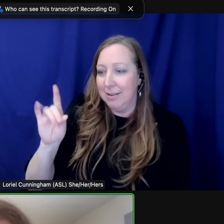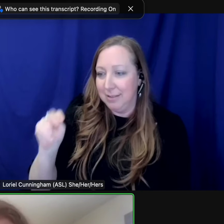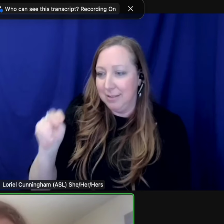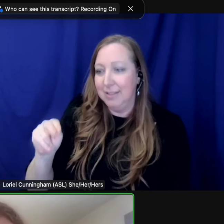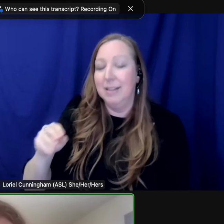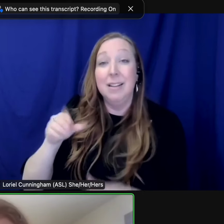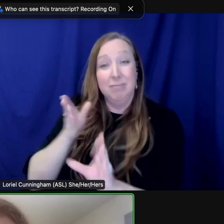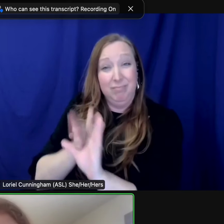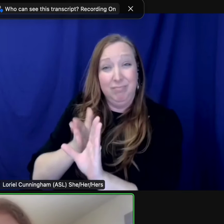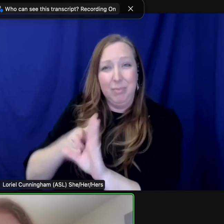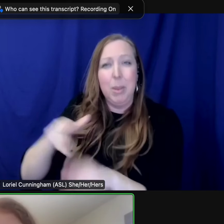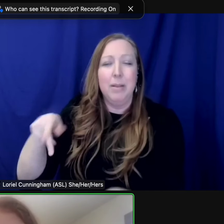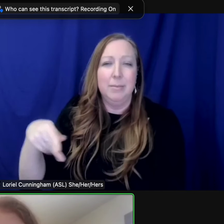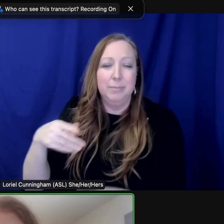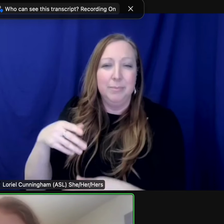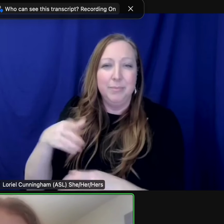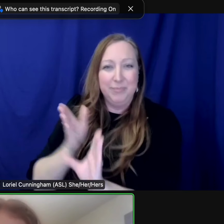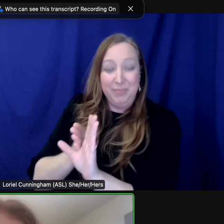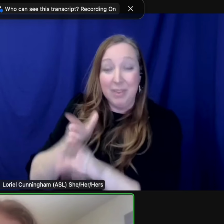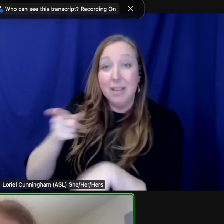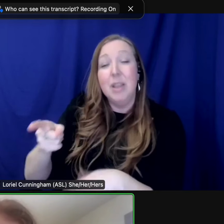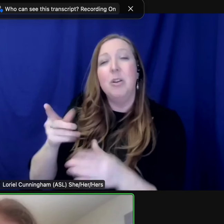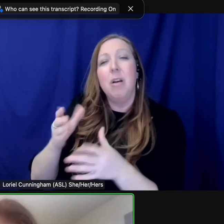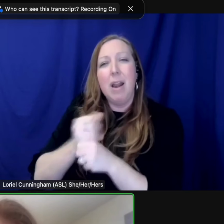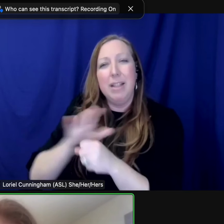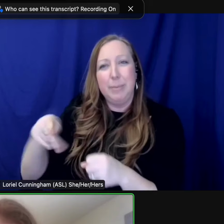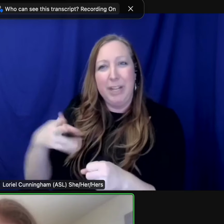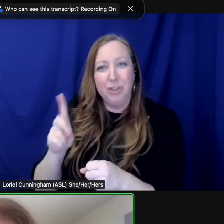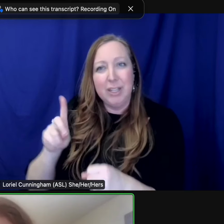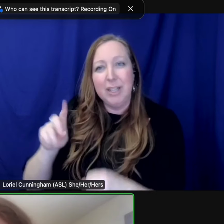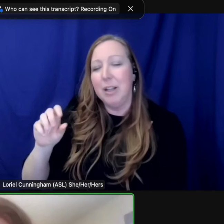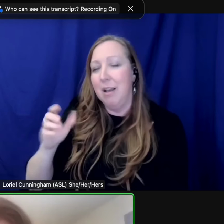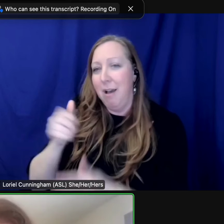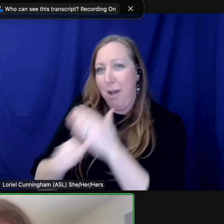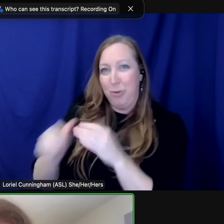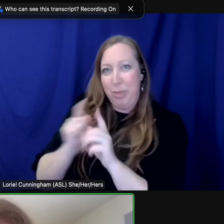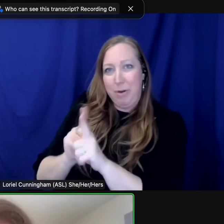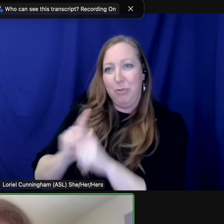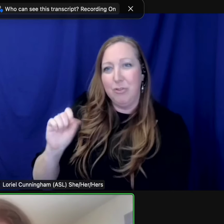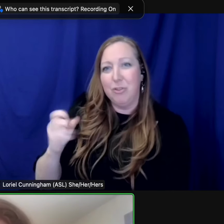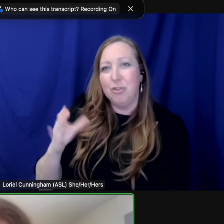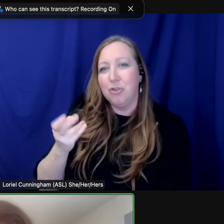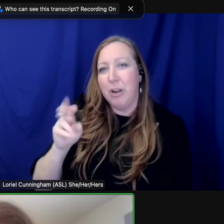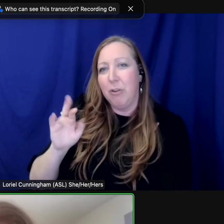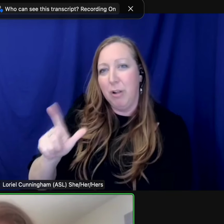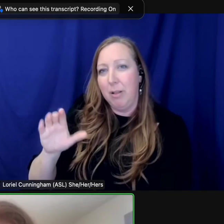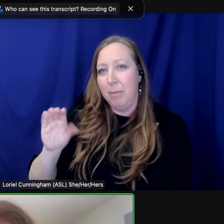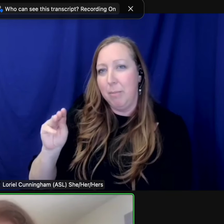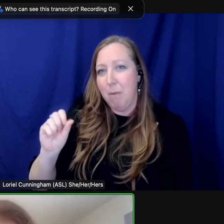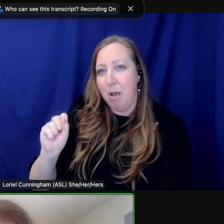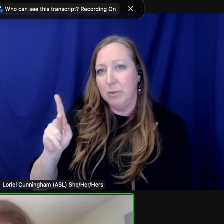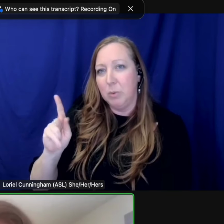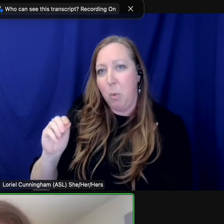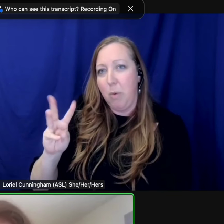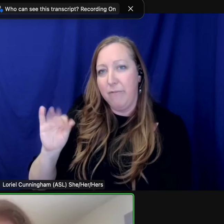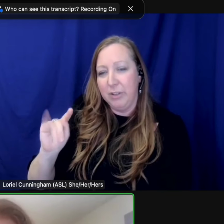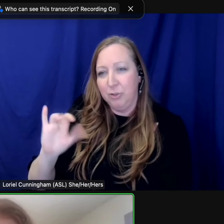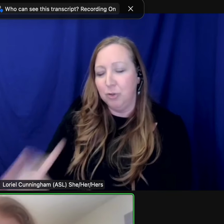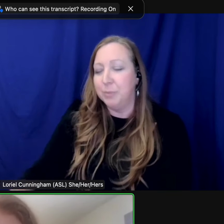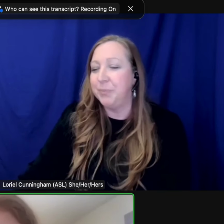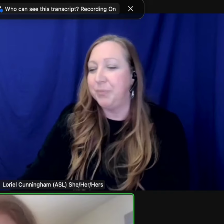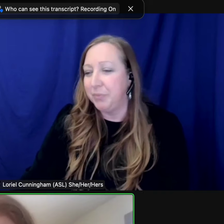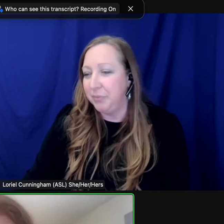from the University of Toronto under the mentorship of Cheryl Grady and Morris Moskovich. His doctoral work focused on how prior knowledge may promote detail-rich